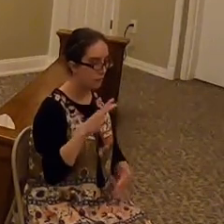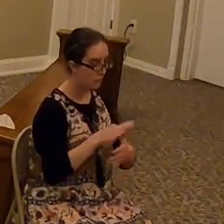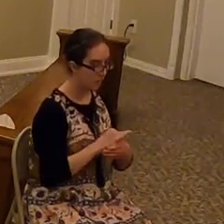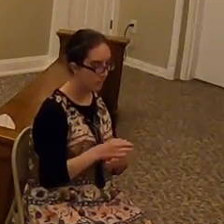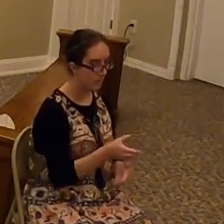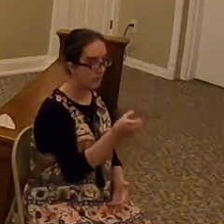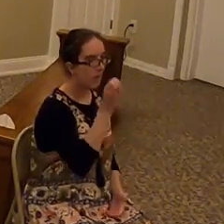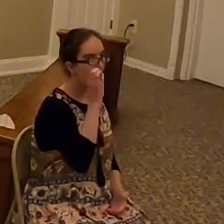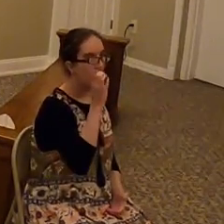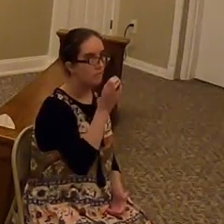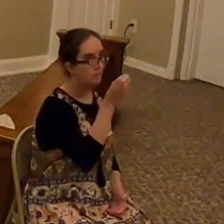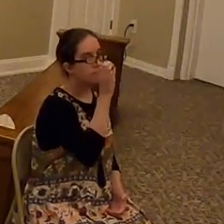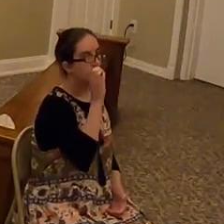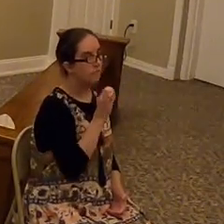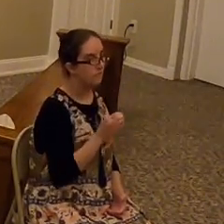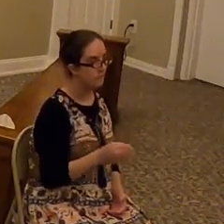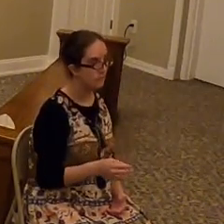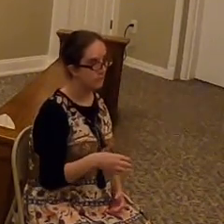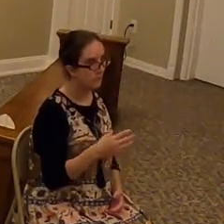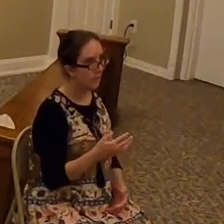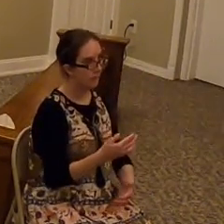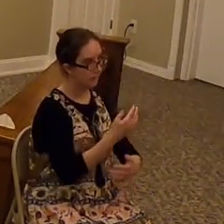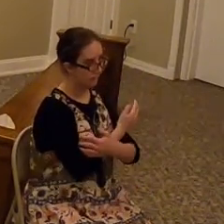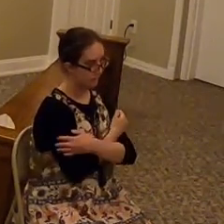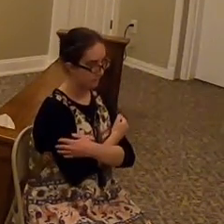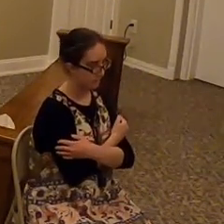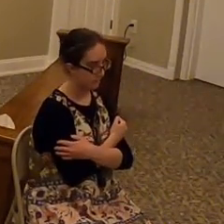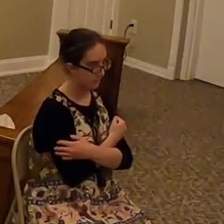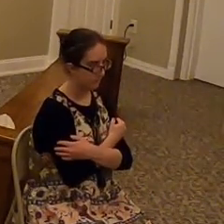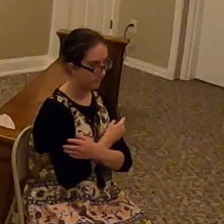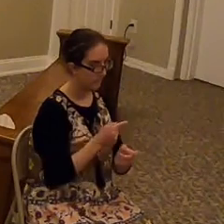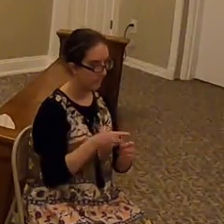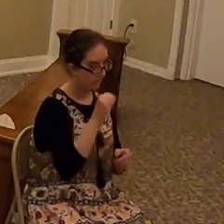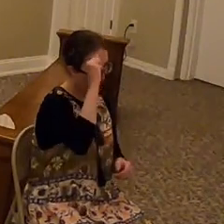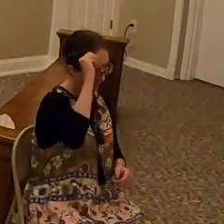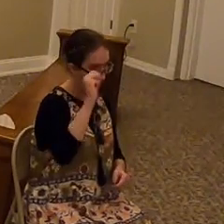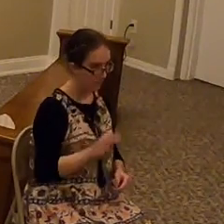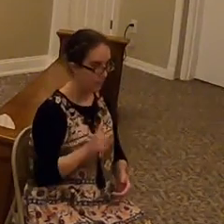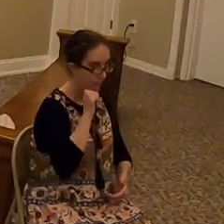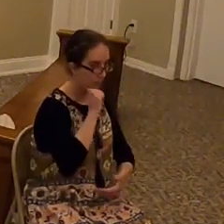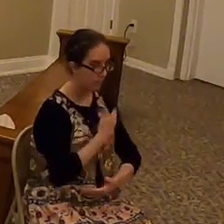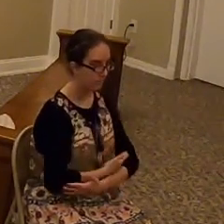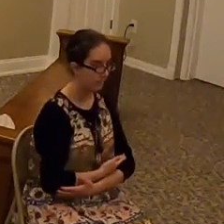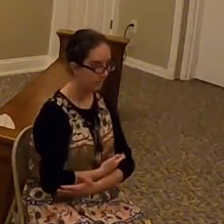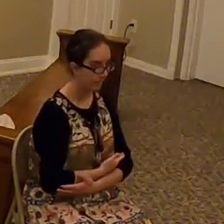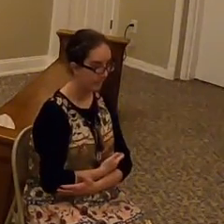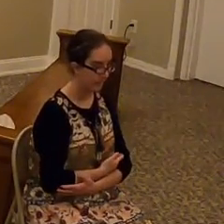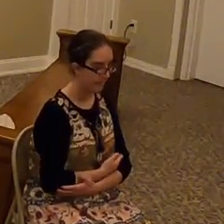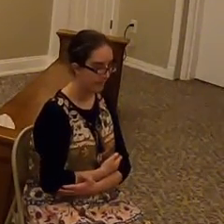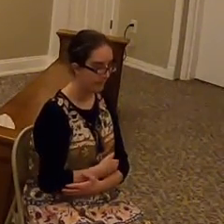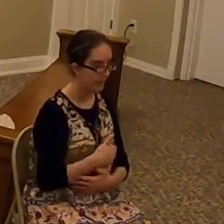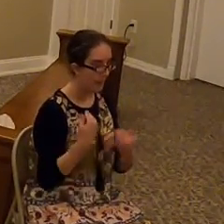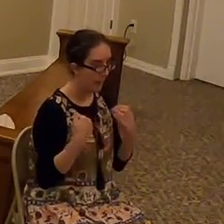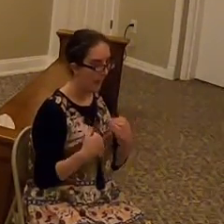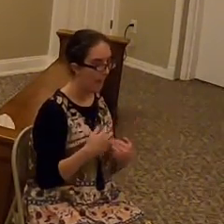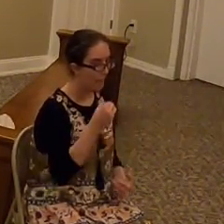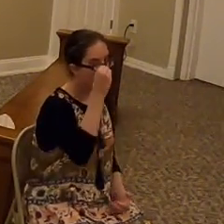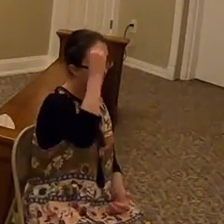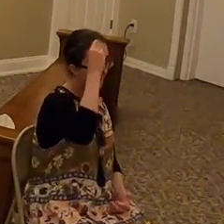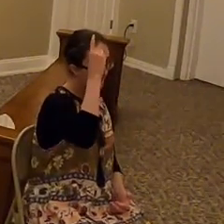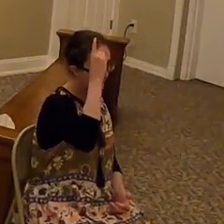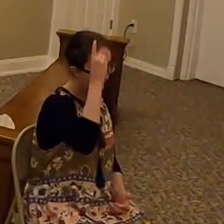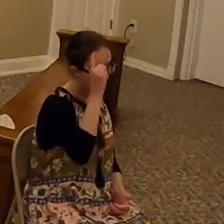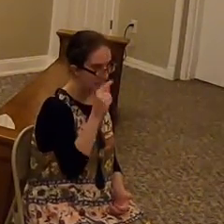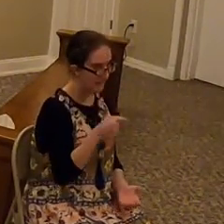meat and drank of his own cup and lay in his bosom and was unto him as a daughter. You got to